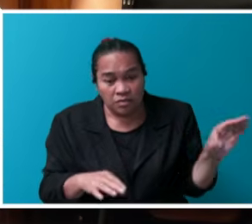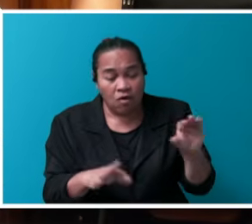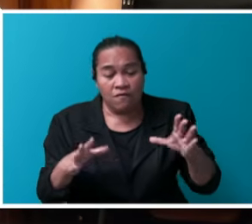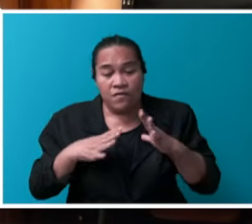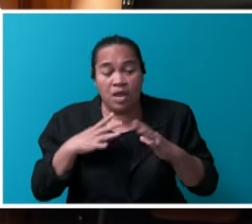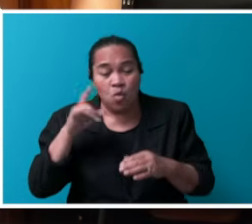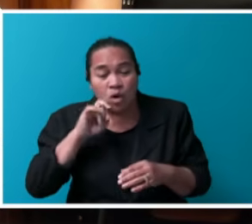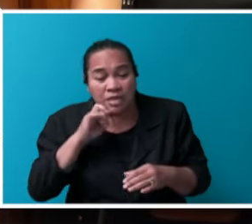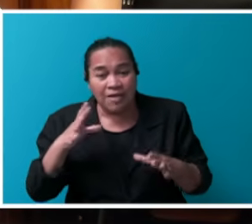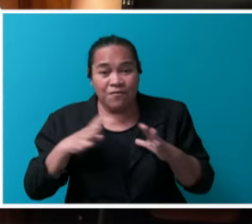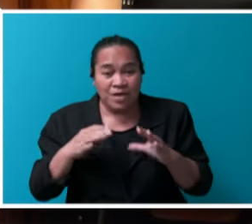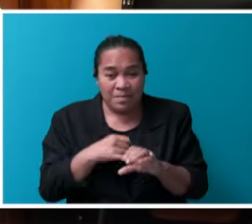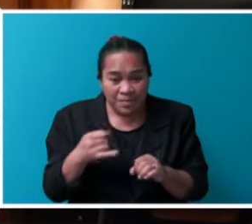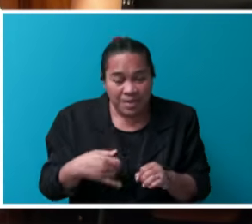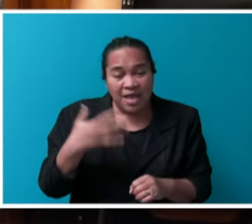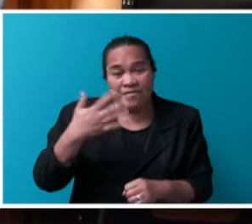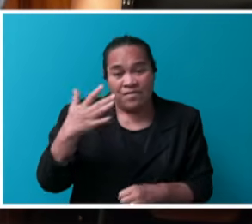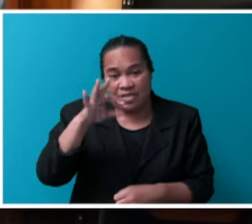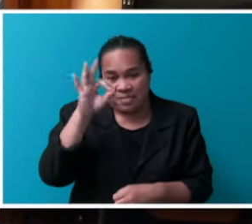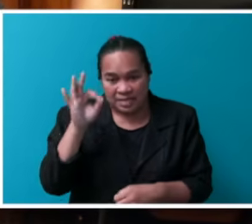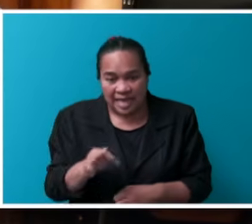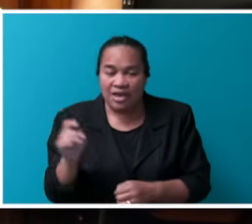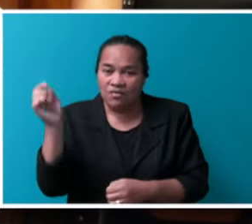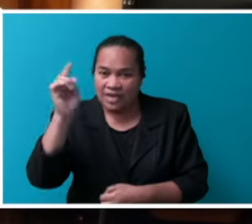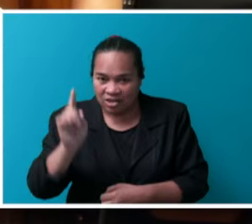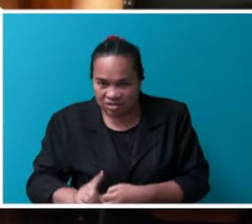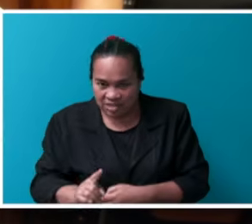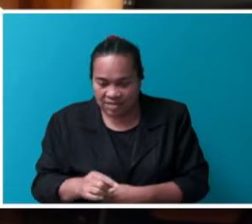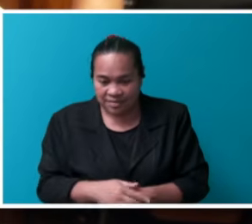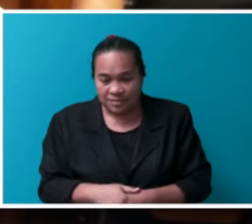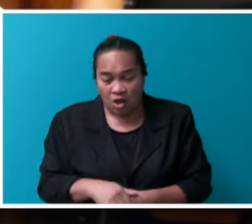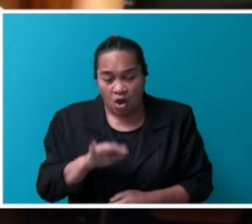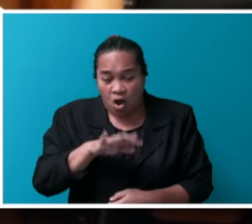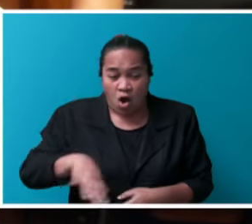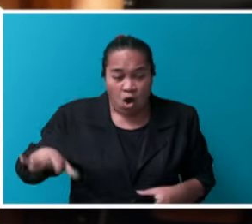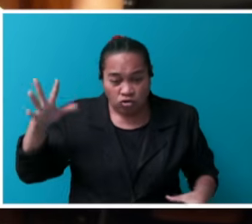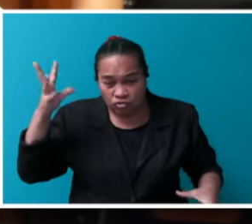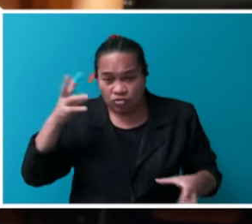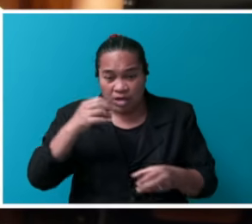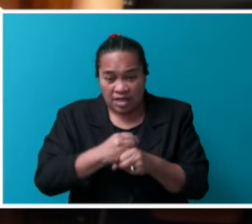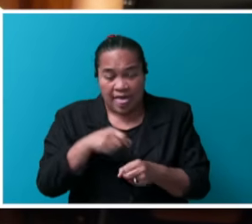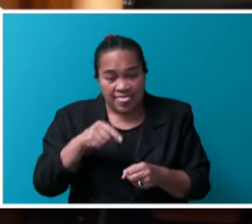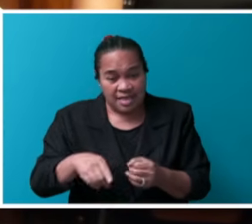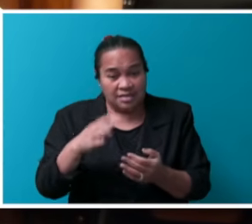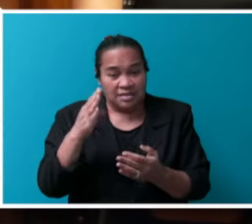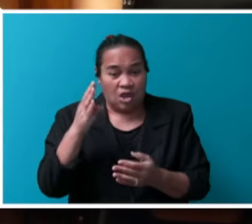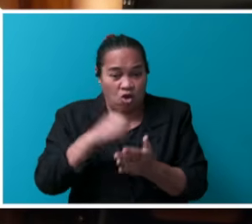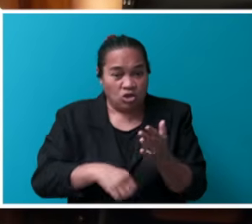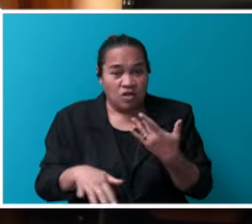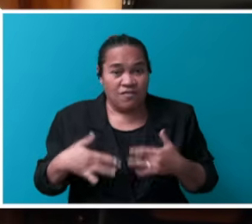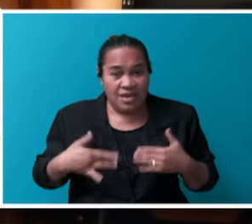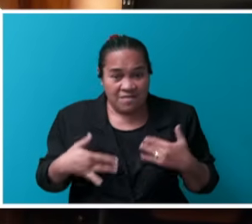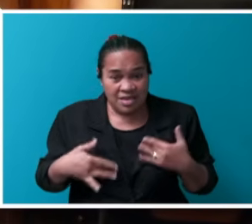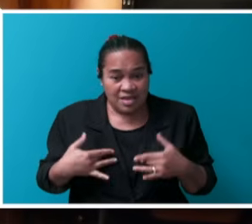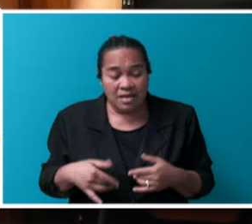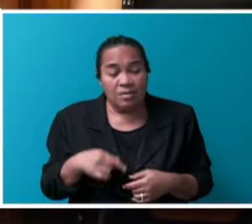and 50% electricity subsidy. Mr. Speaker, altogether, this comprehensive cost of living package by